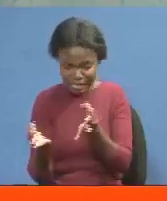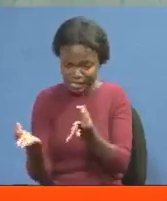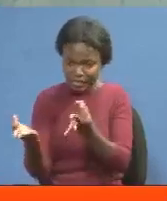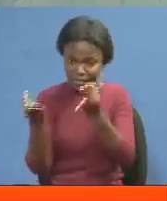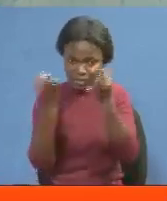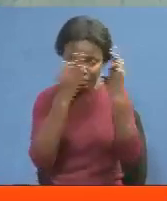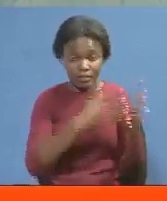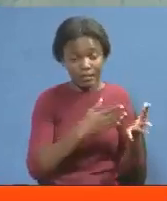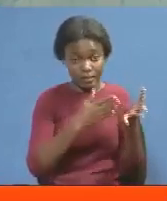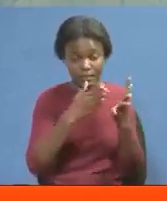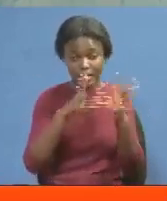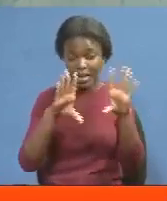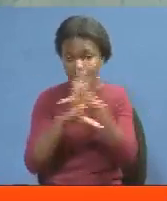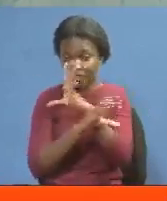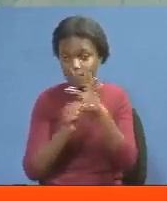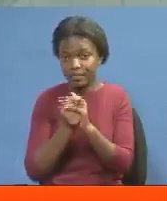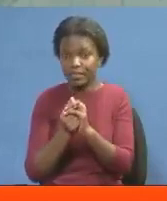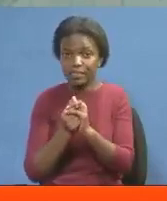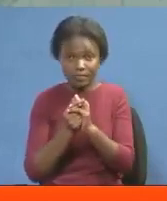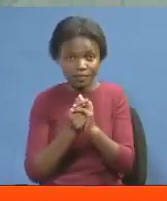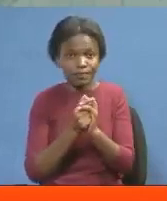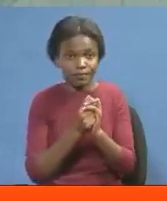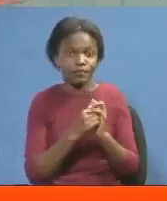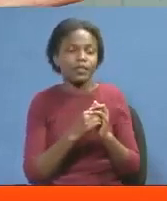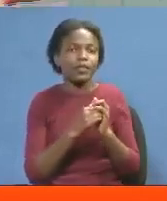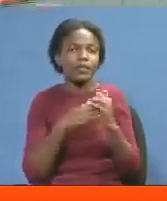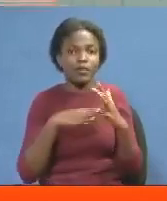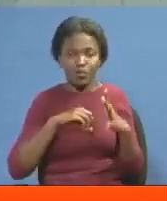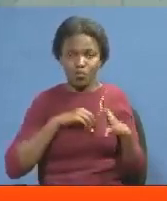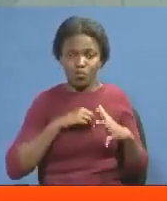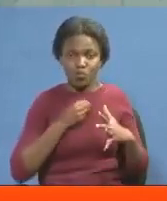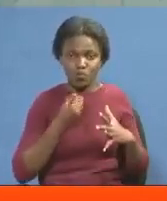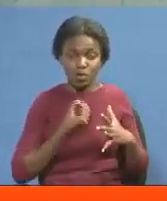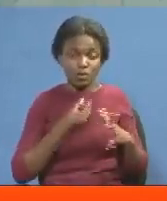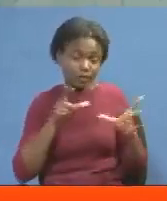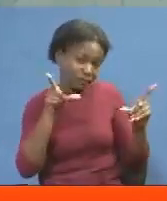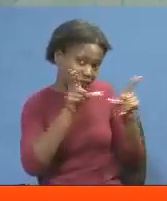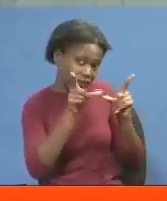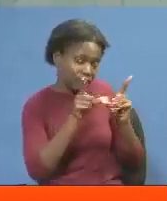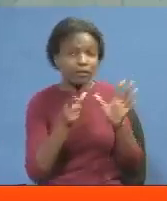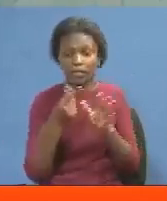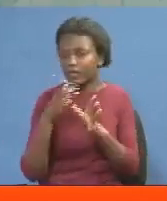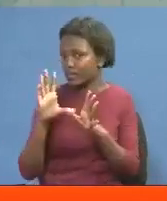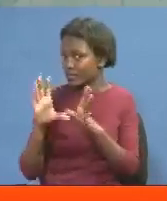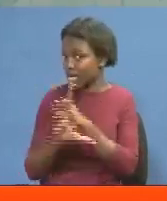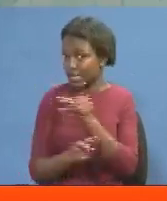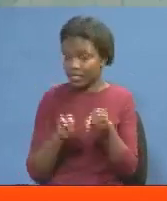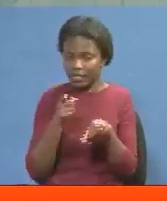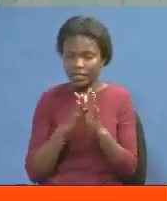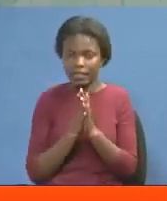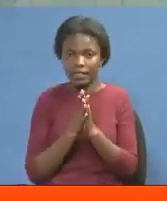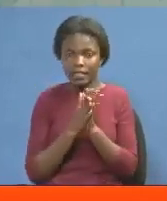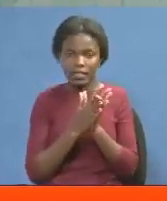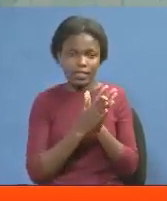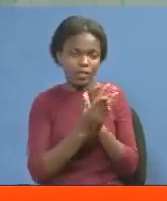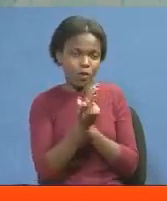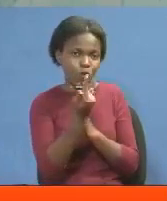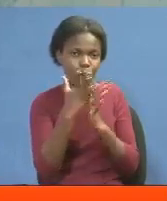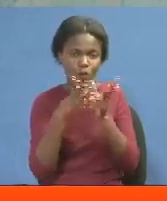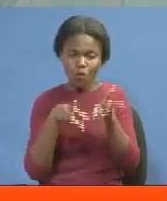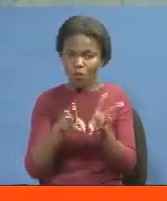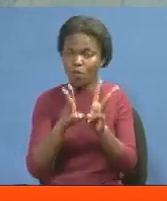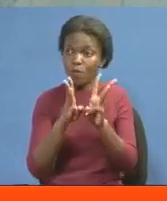them citizenship into uh-huh. our country, uh-huh. and allow them to roam freely in this country yeah. as Kenyan citizens, and that is one way, by the